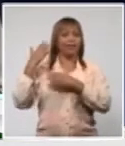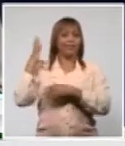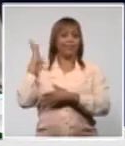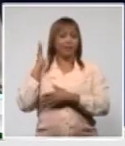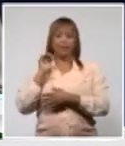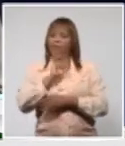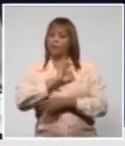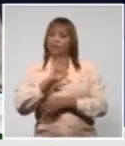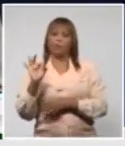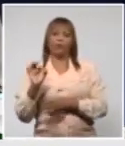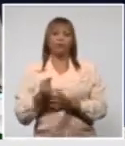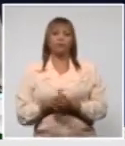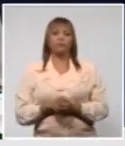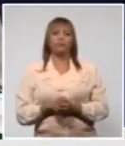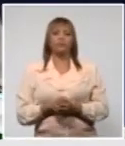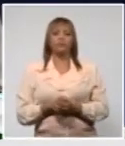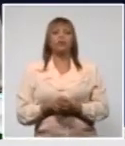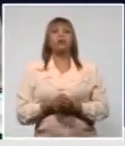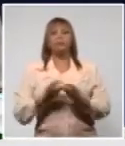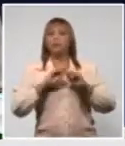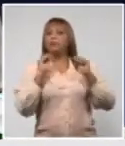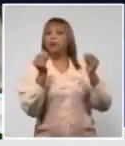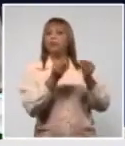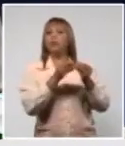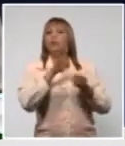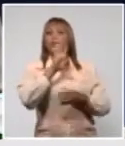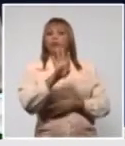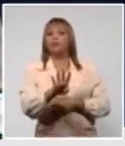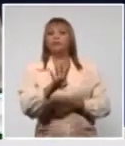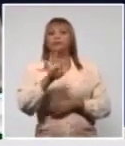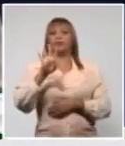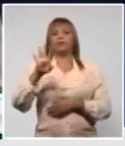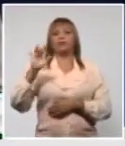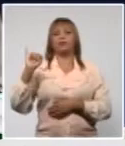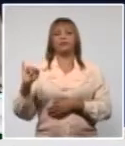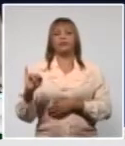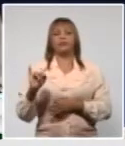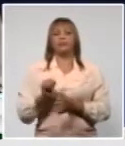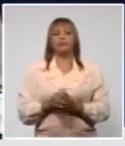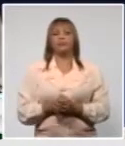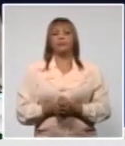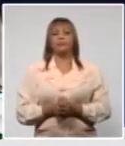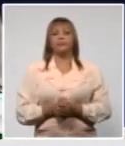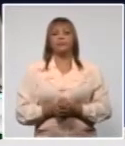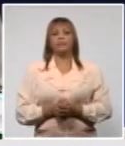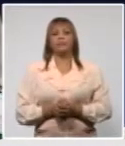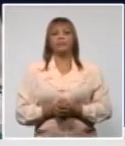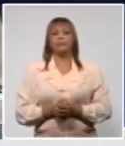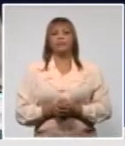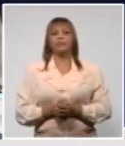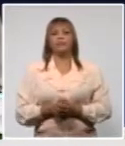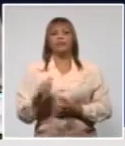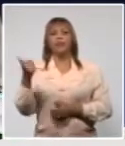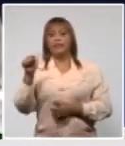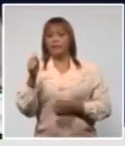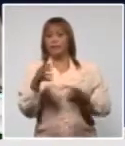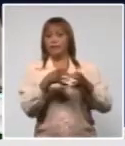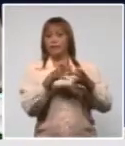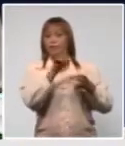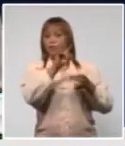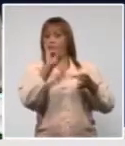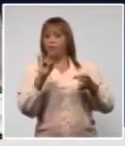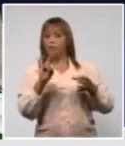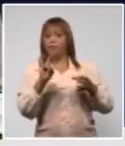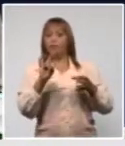between 40 and 59, and 3 patients belong to the 60 or more years of age group. Of the